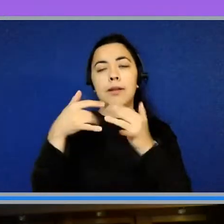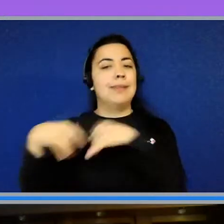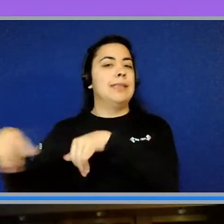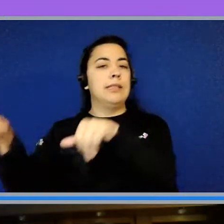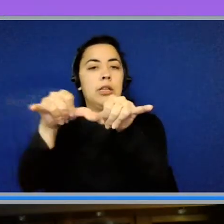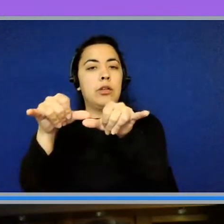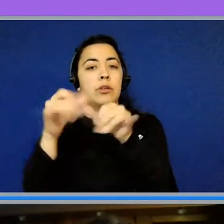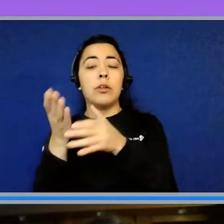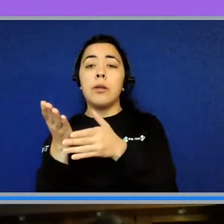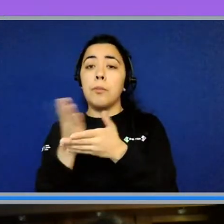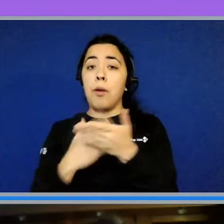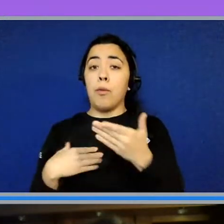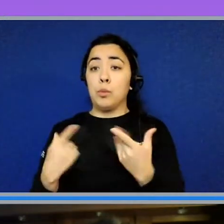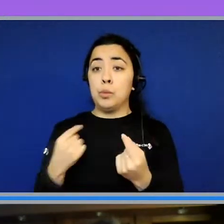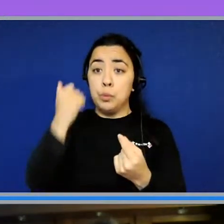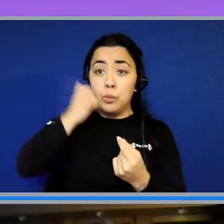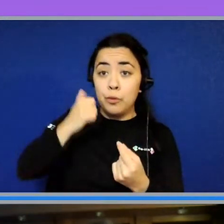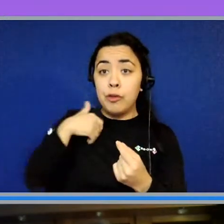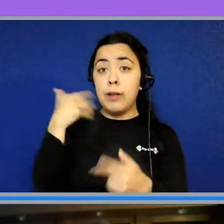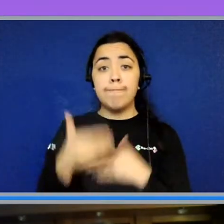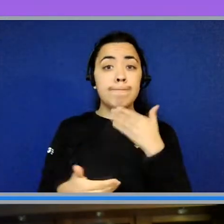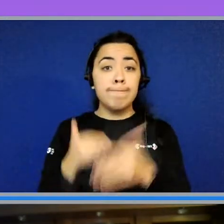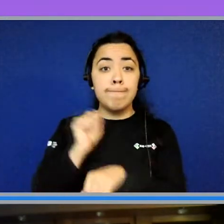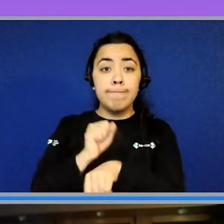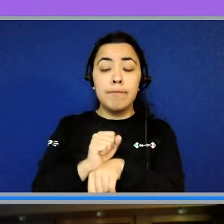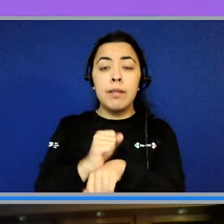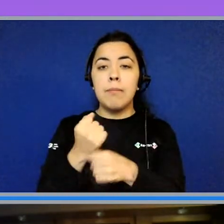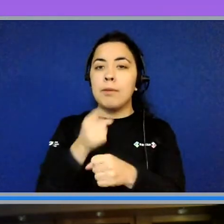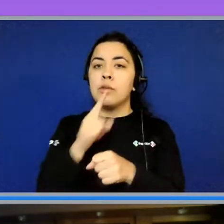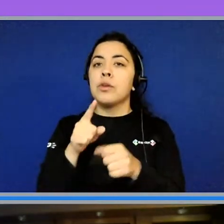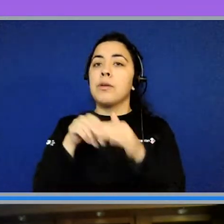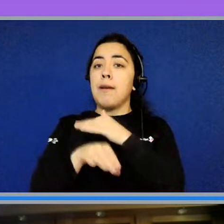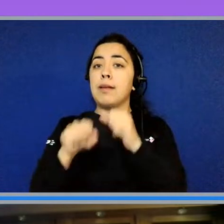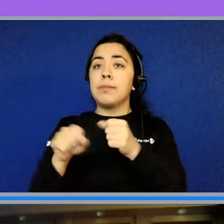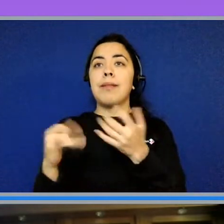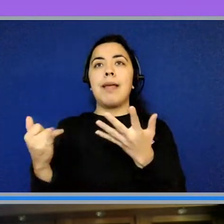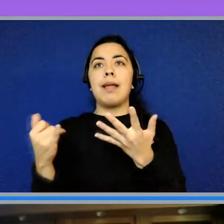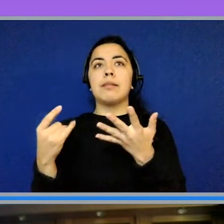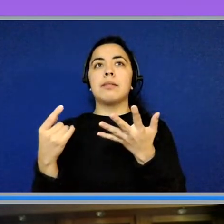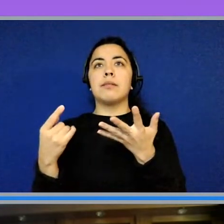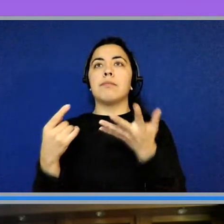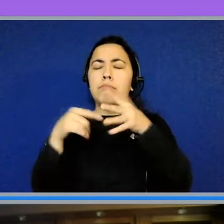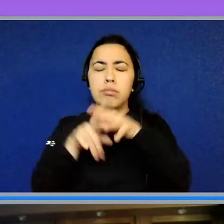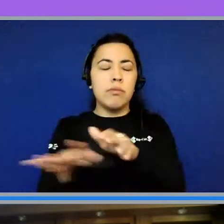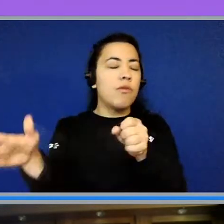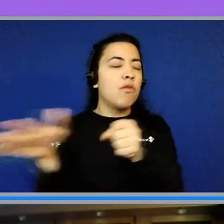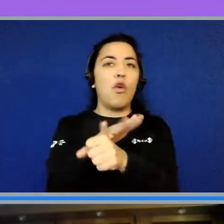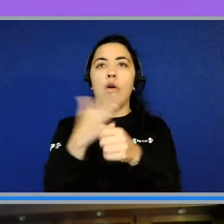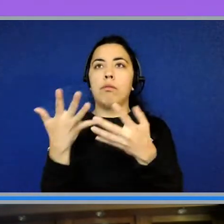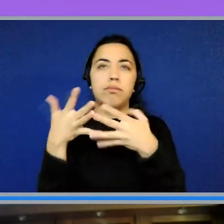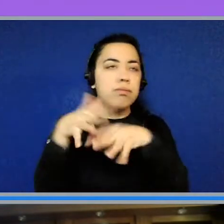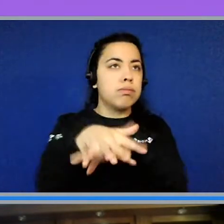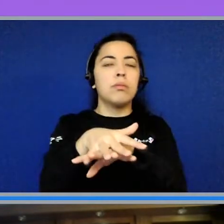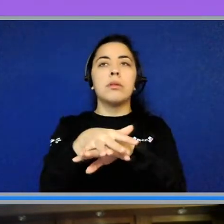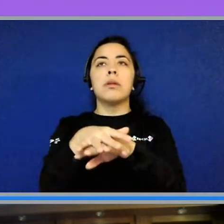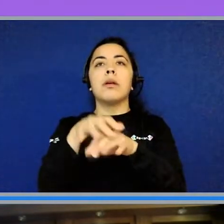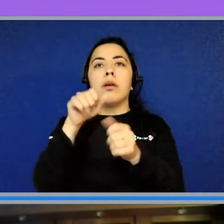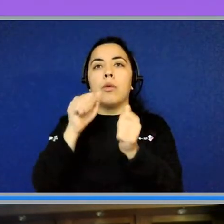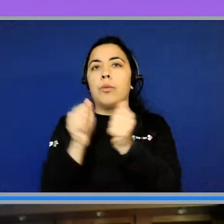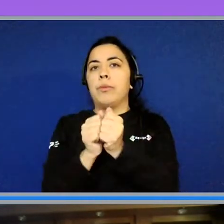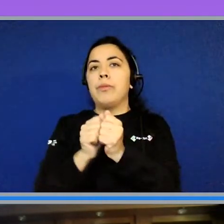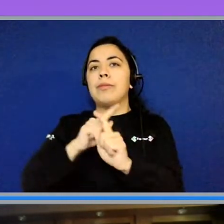my daily work is to mainstream accessibility and disability in different legislations,